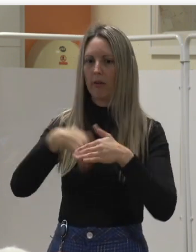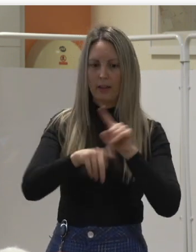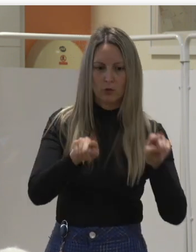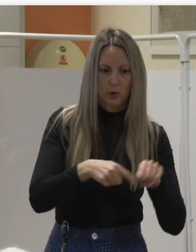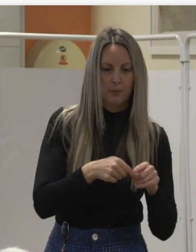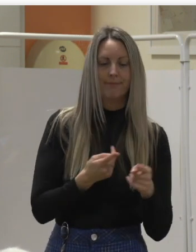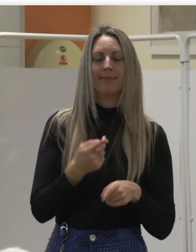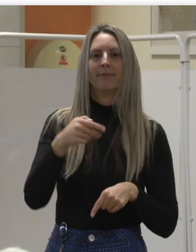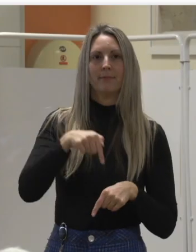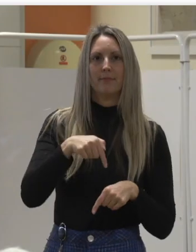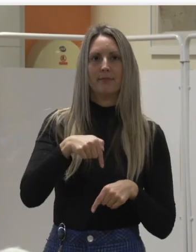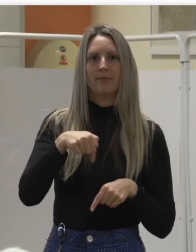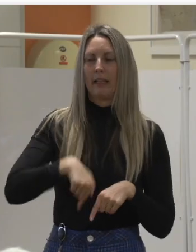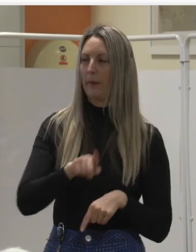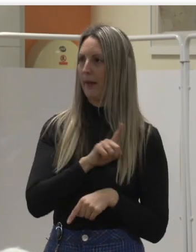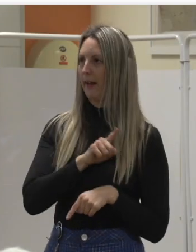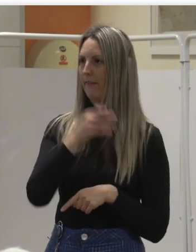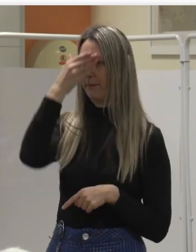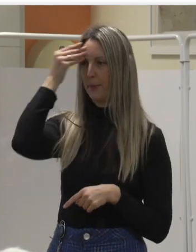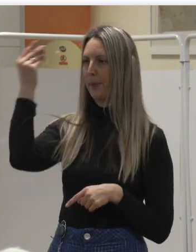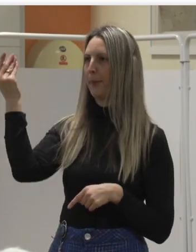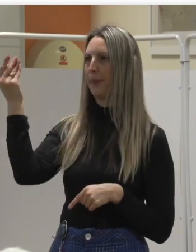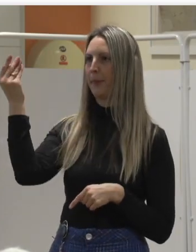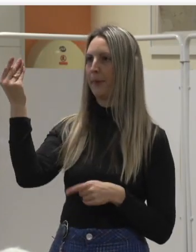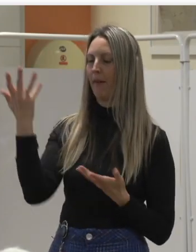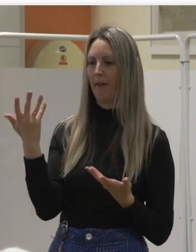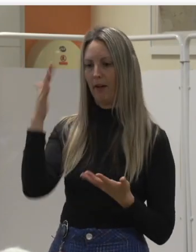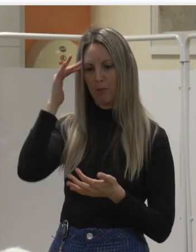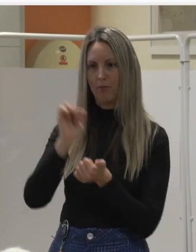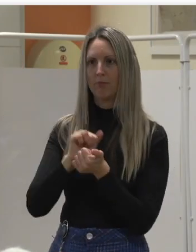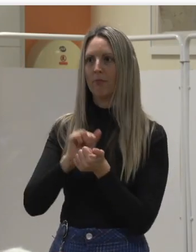just forget why you're in that room. I can't remember.